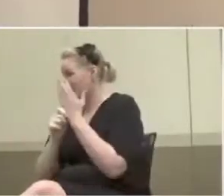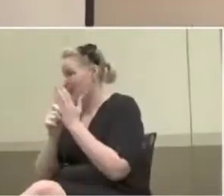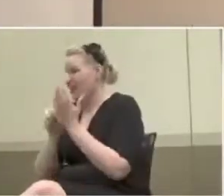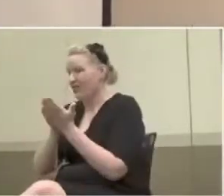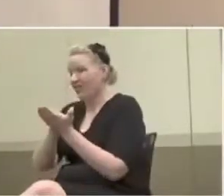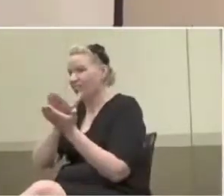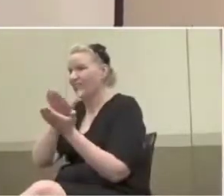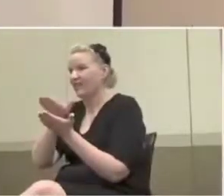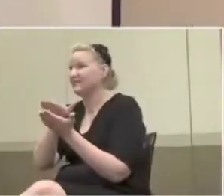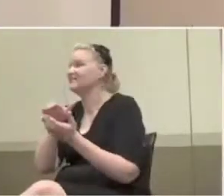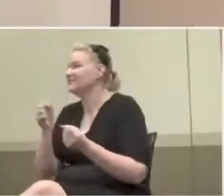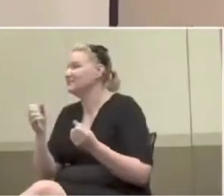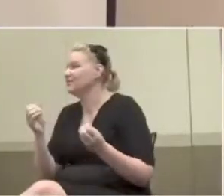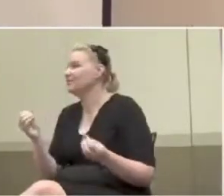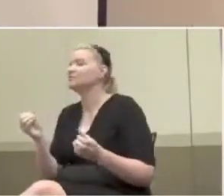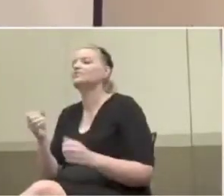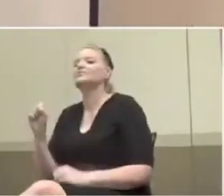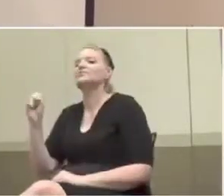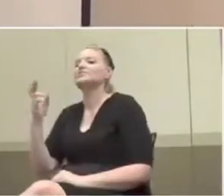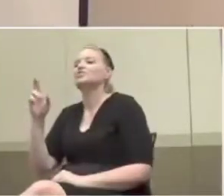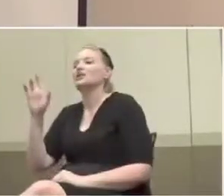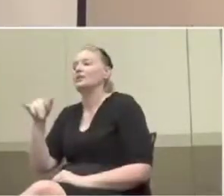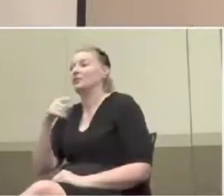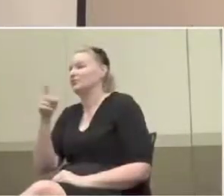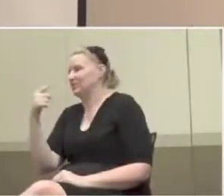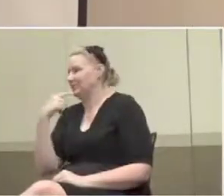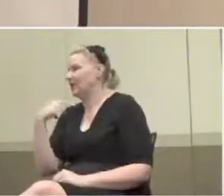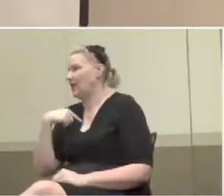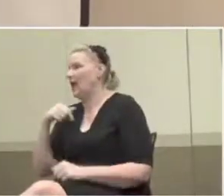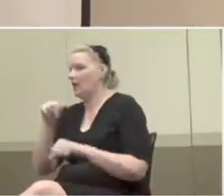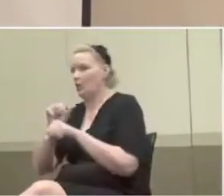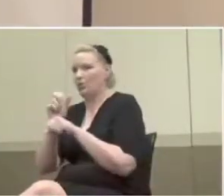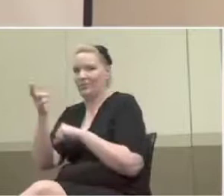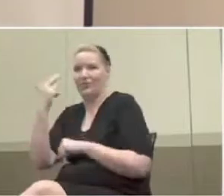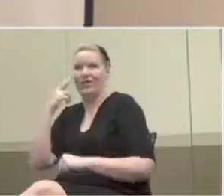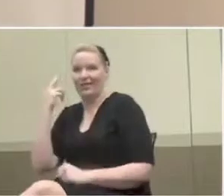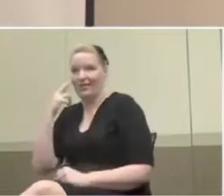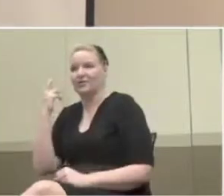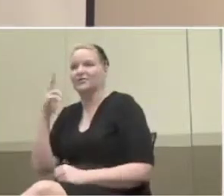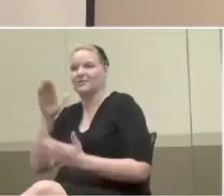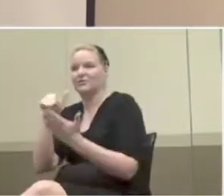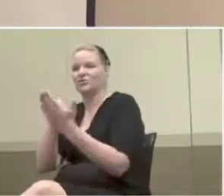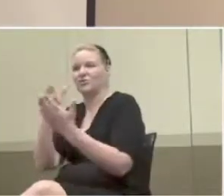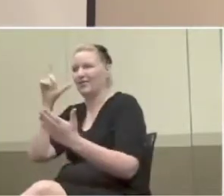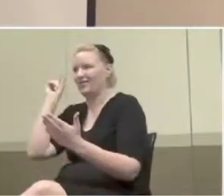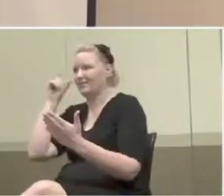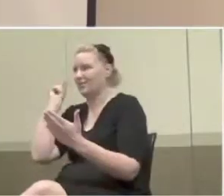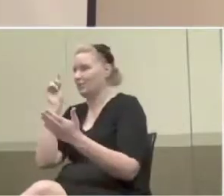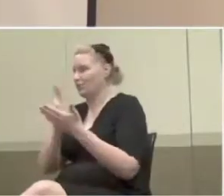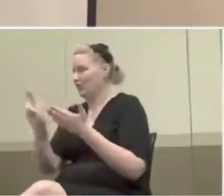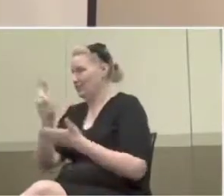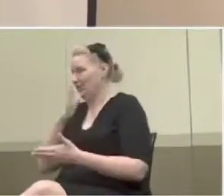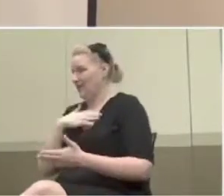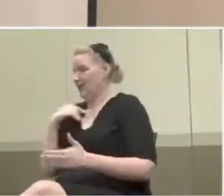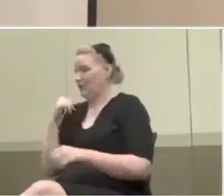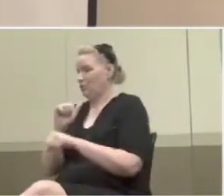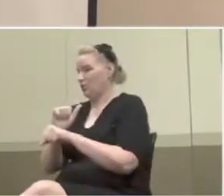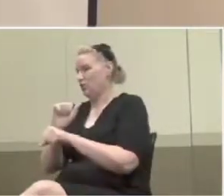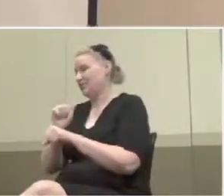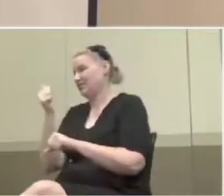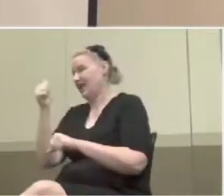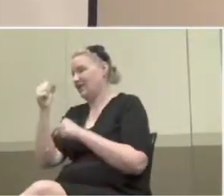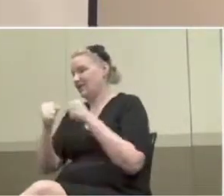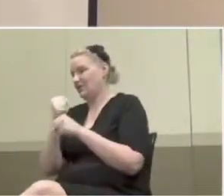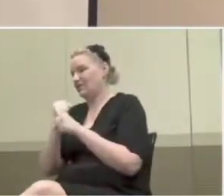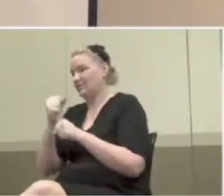presentations. So as Sherry said, I used to work for the Clare Center at Gallaudet University. My whole tenure at Gallaudet was probably about 2